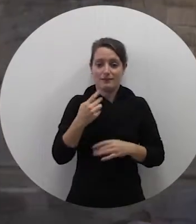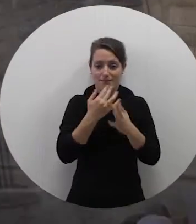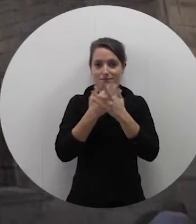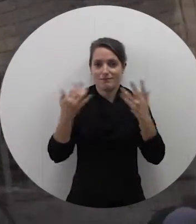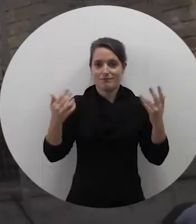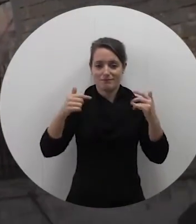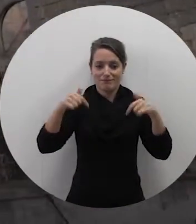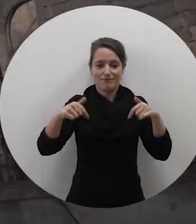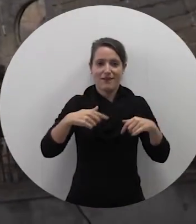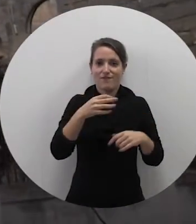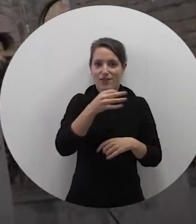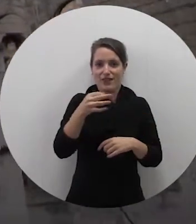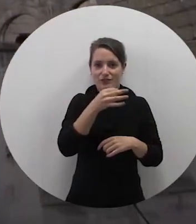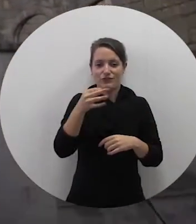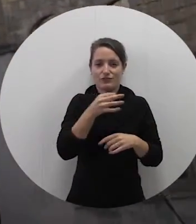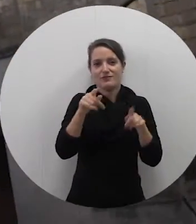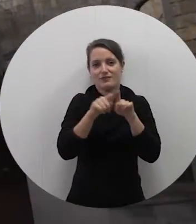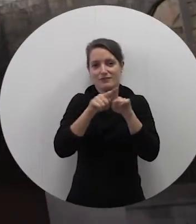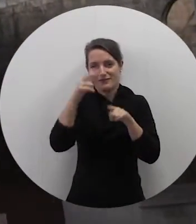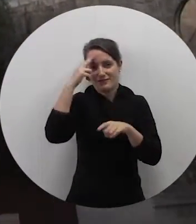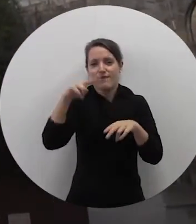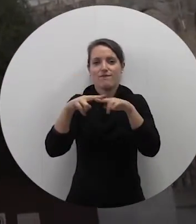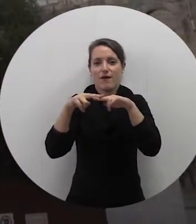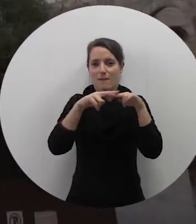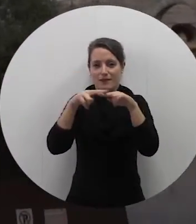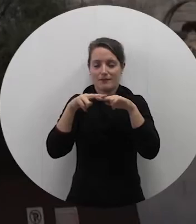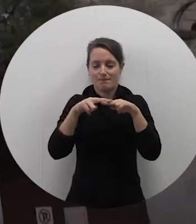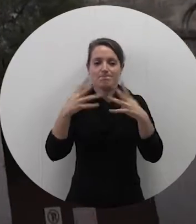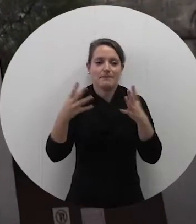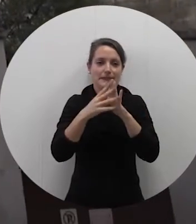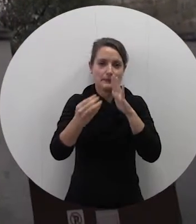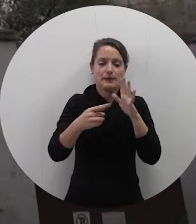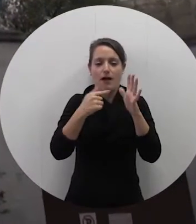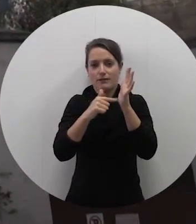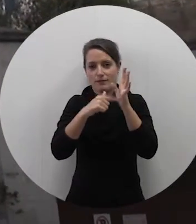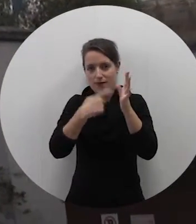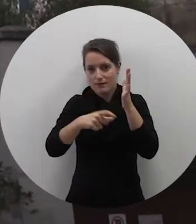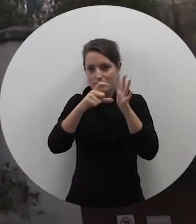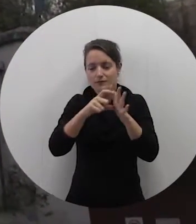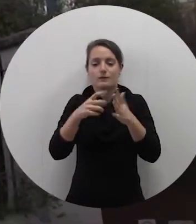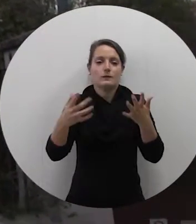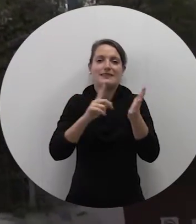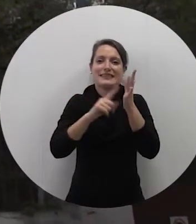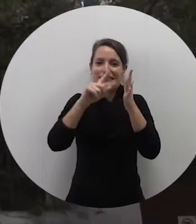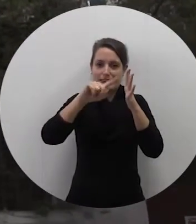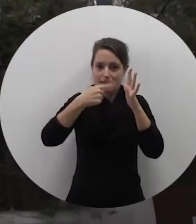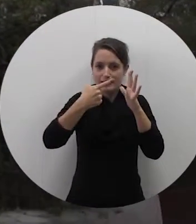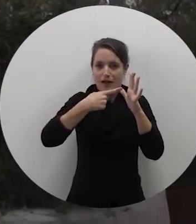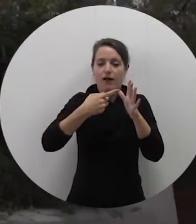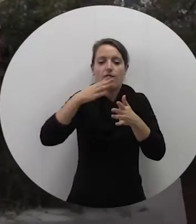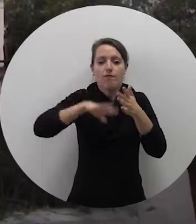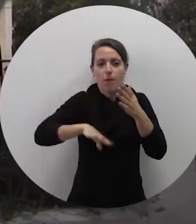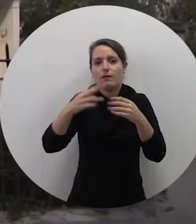meaning surrounded by gardens. In Malta, many village names are derived from family